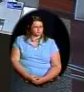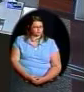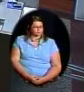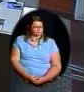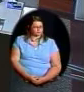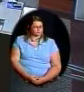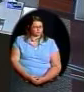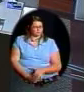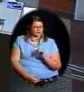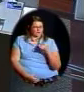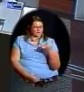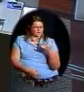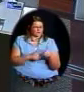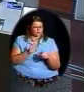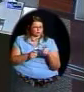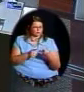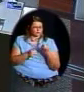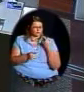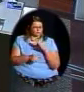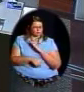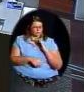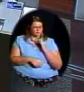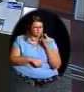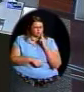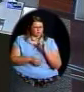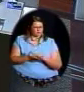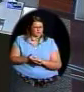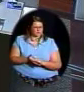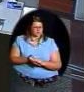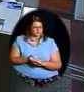Any questions from the board on that regard?